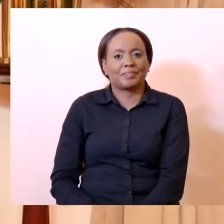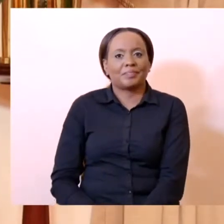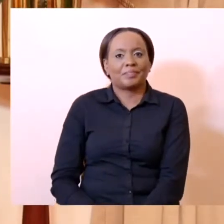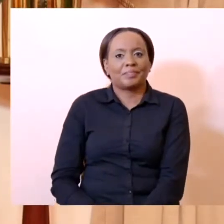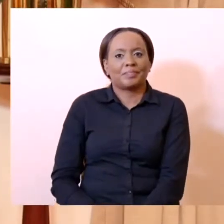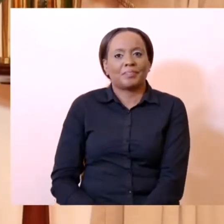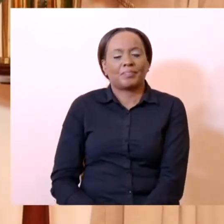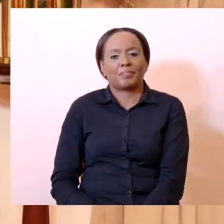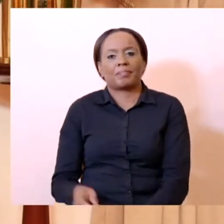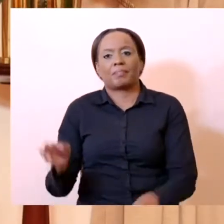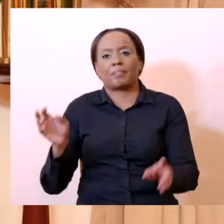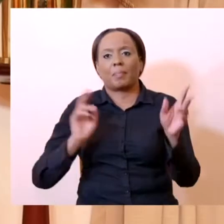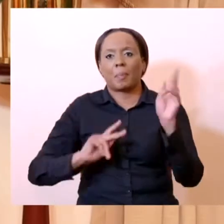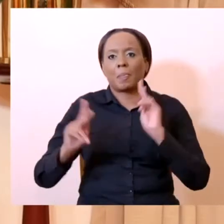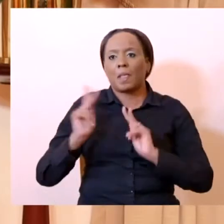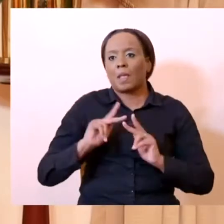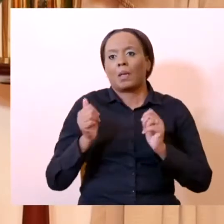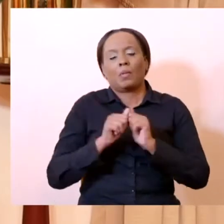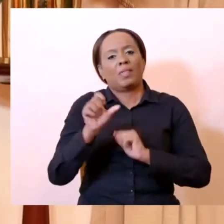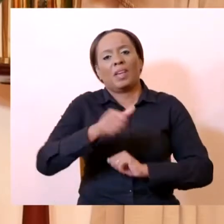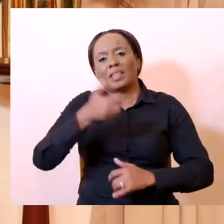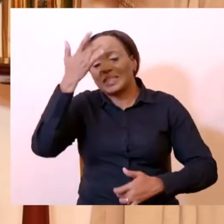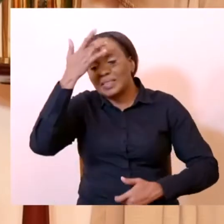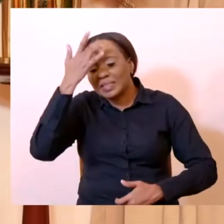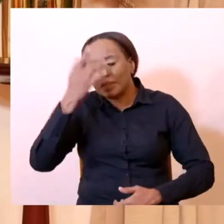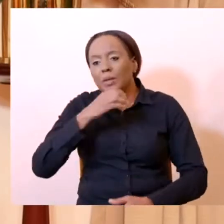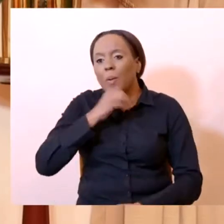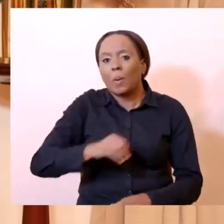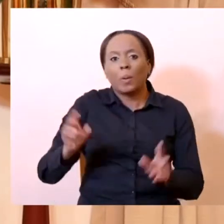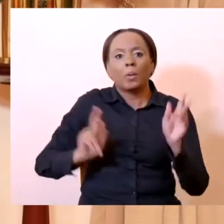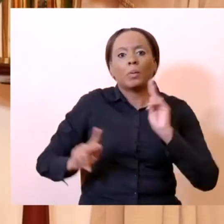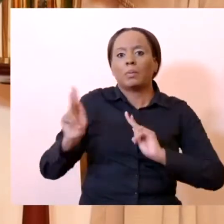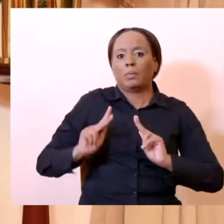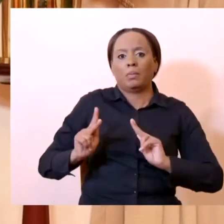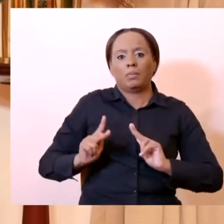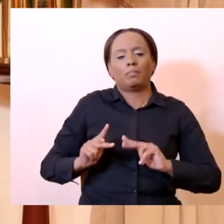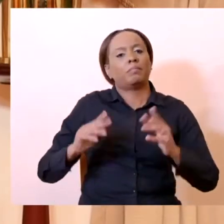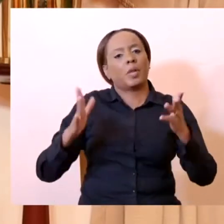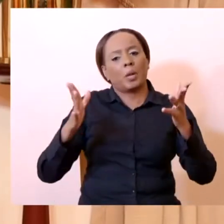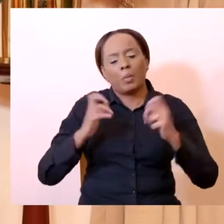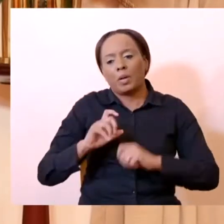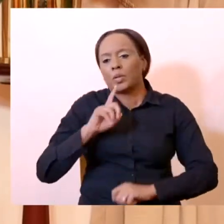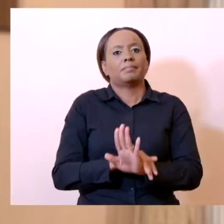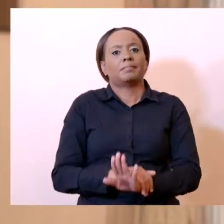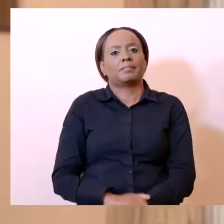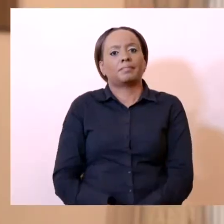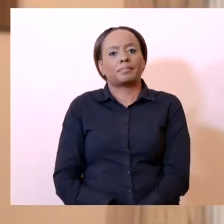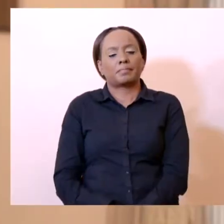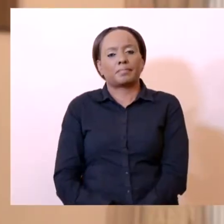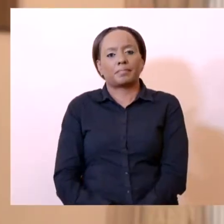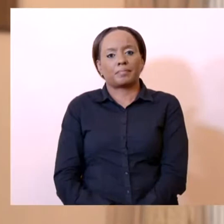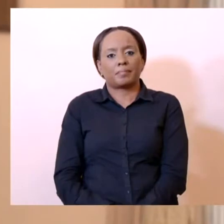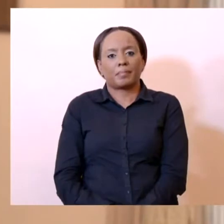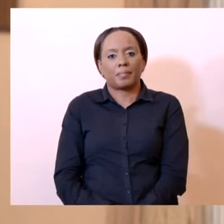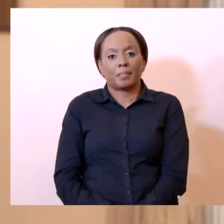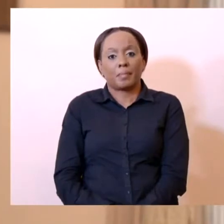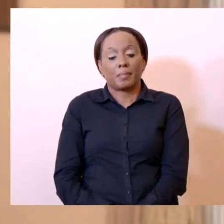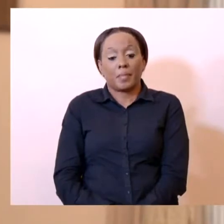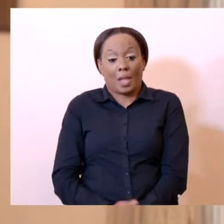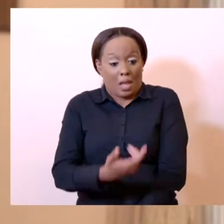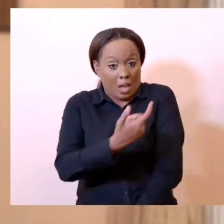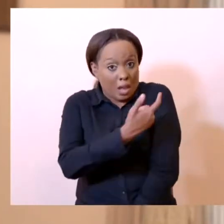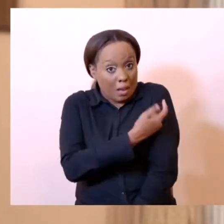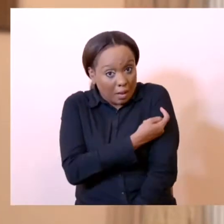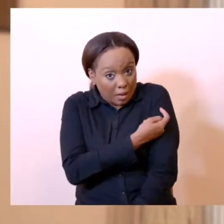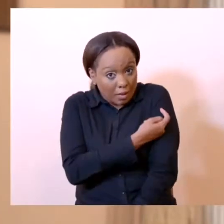persons, those with the chronic diseases, the elderly. Those are the persons that we want to target in the initial stages. And after you've had your vaccine, you